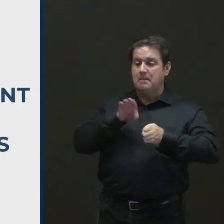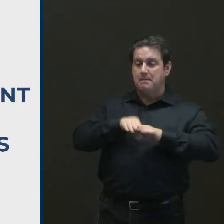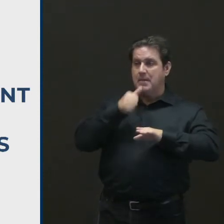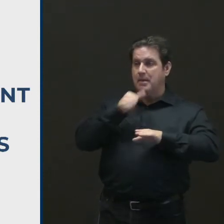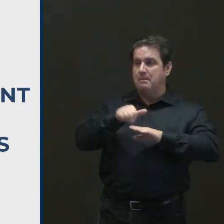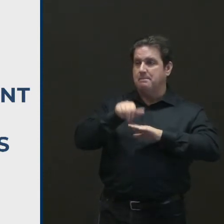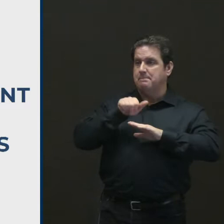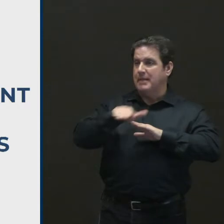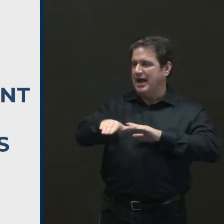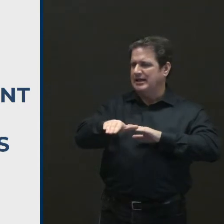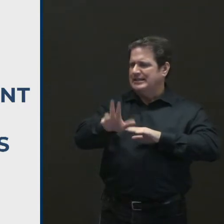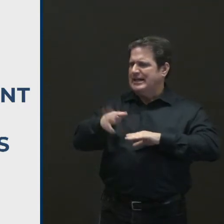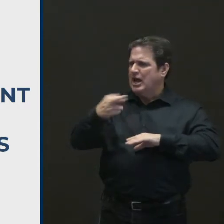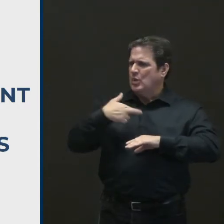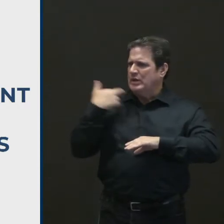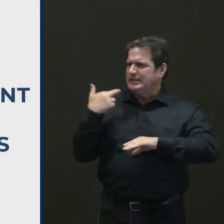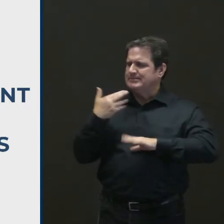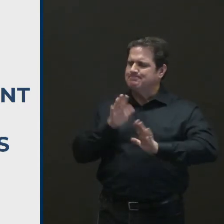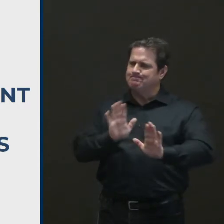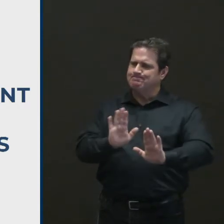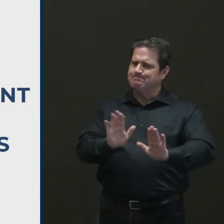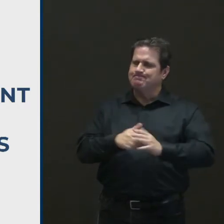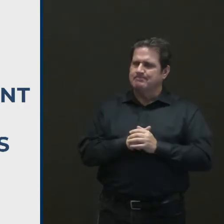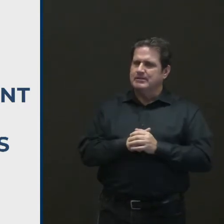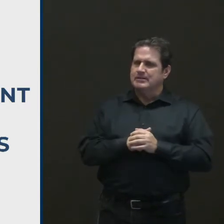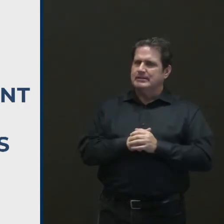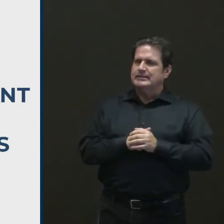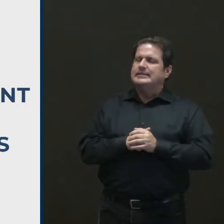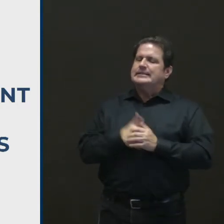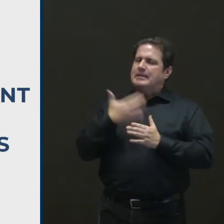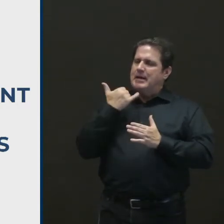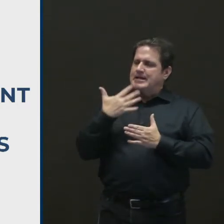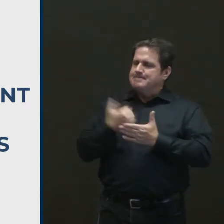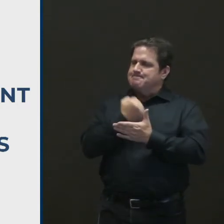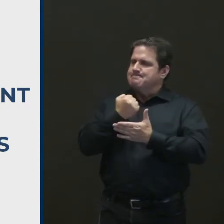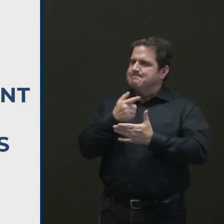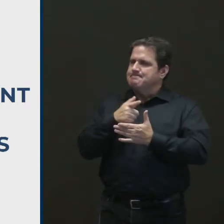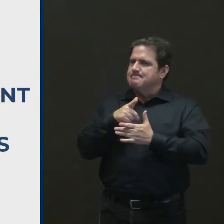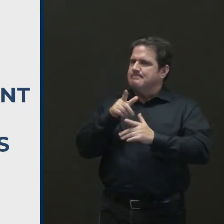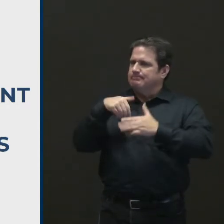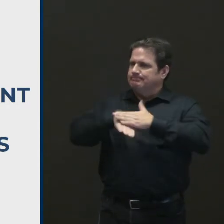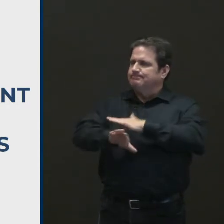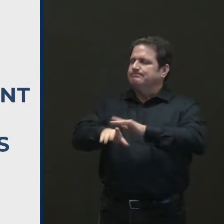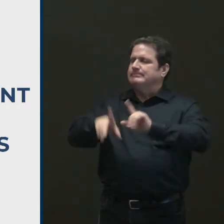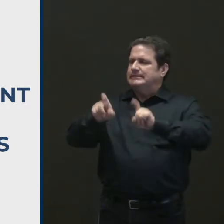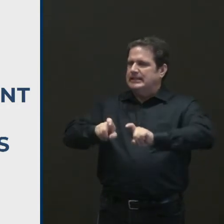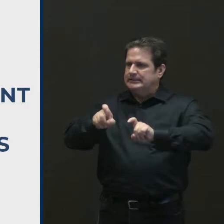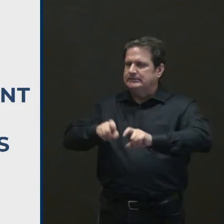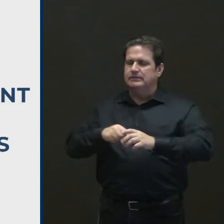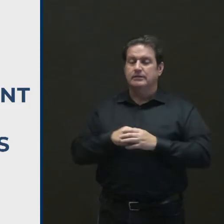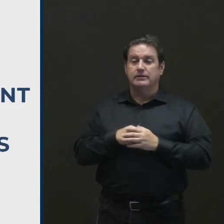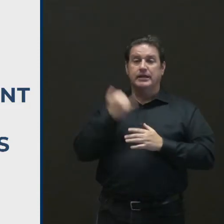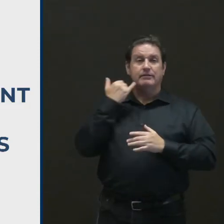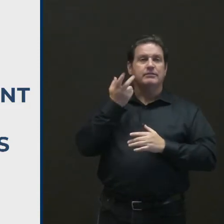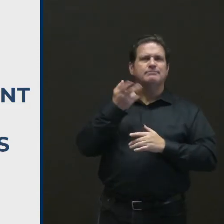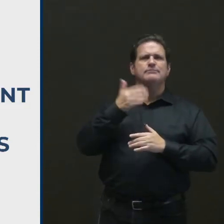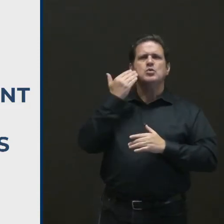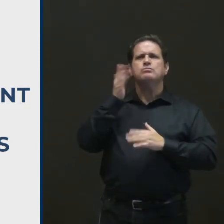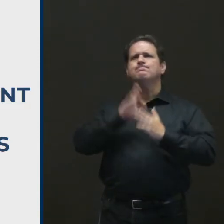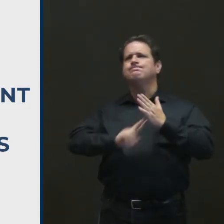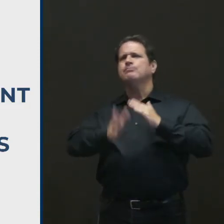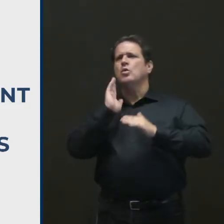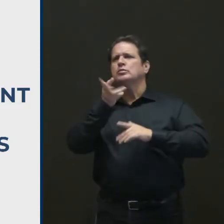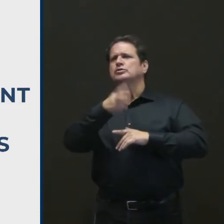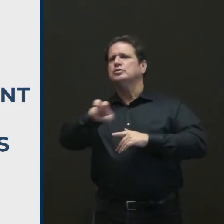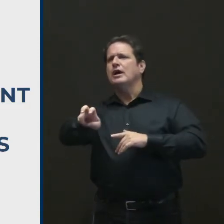high risk level to, rely on, but that is for those that know they don't have a known exposure. Maybe they're traveling in a week or so to see family and they want